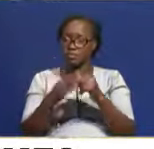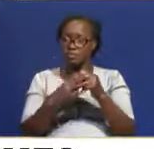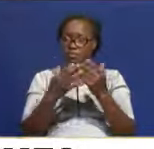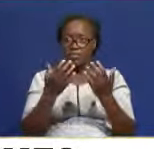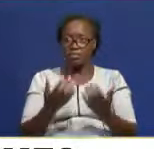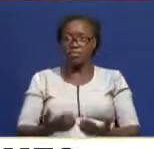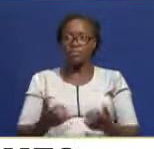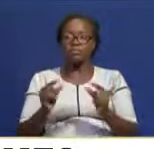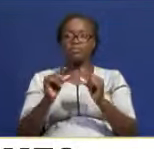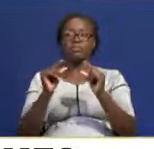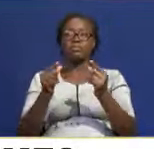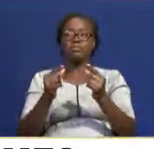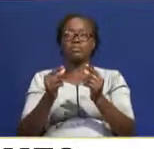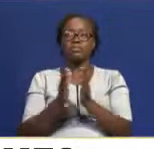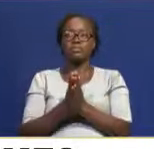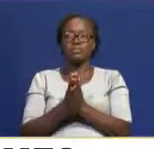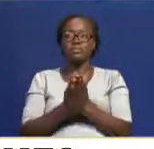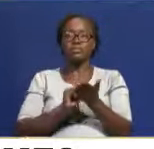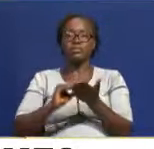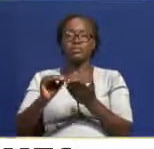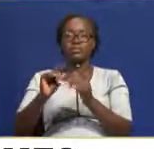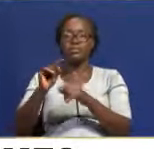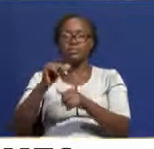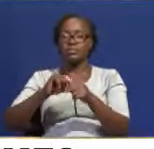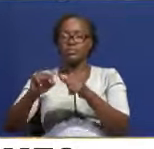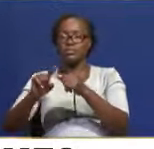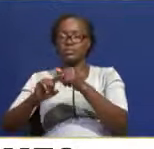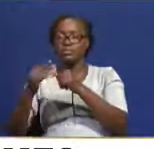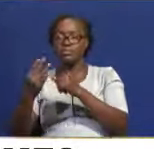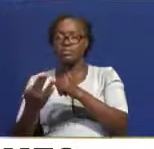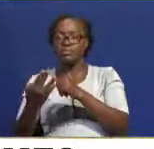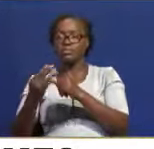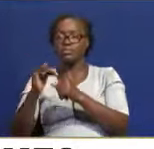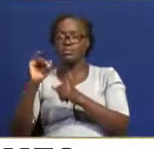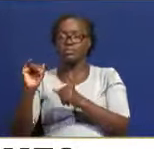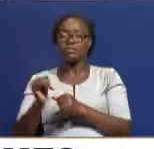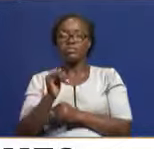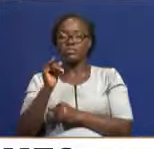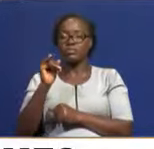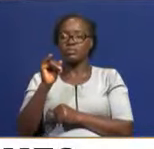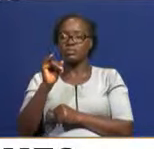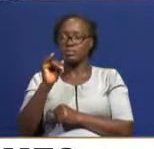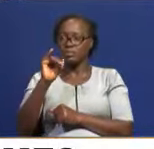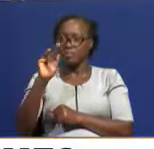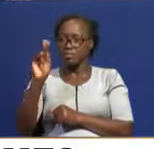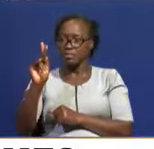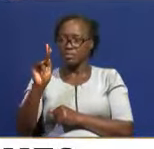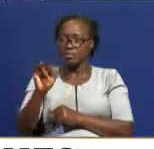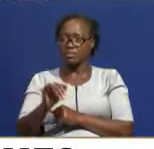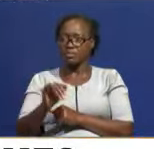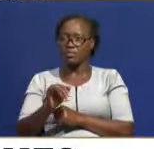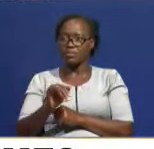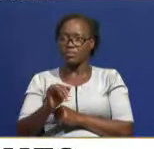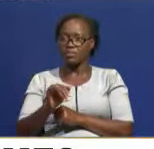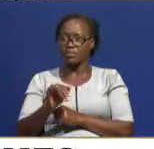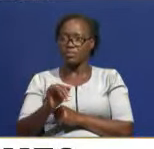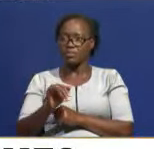heavyweight category elimination round of 64. The Kenya Judo Federation welcomed her inclusion